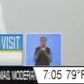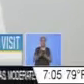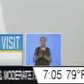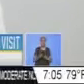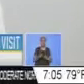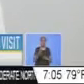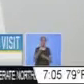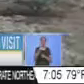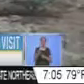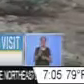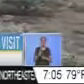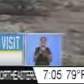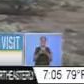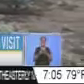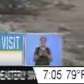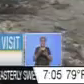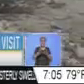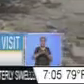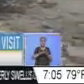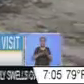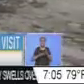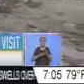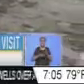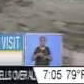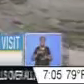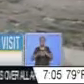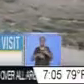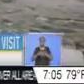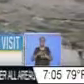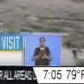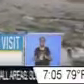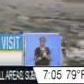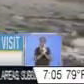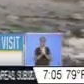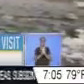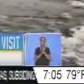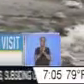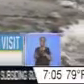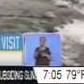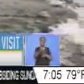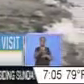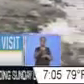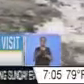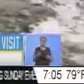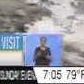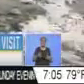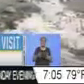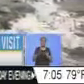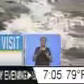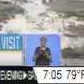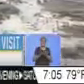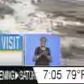and the process has started to secure the perimeter of the airport with fencing.